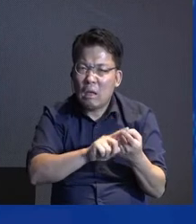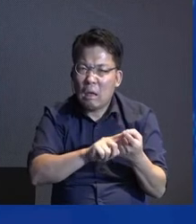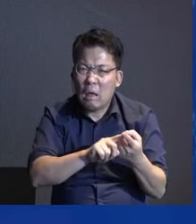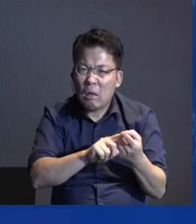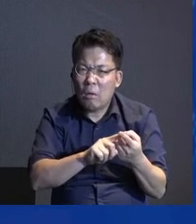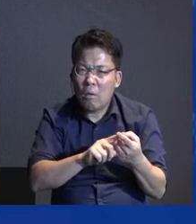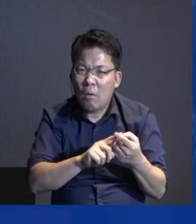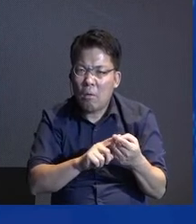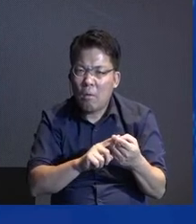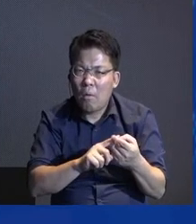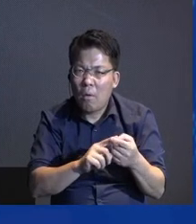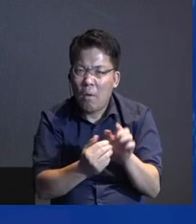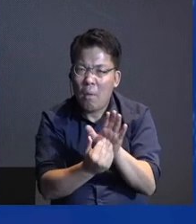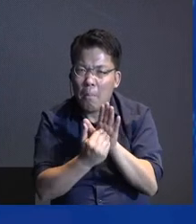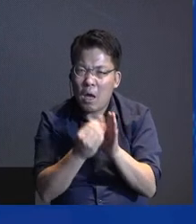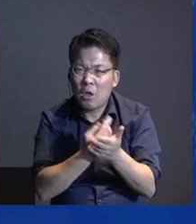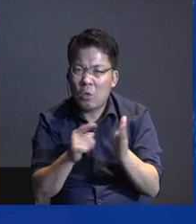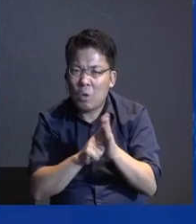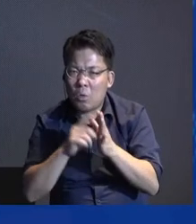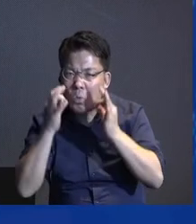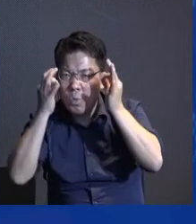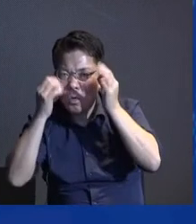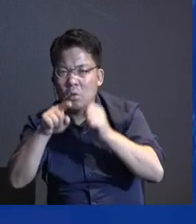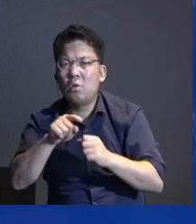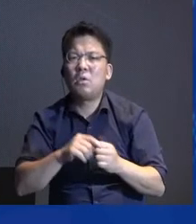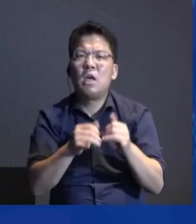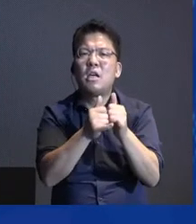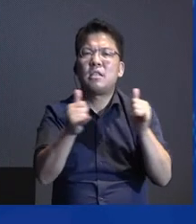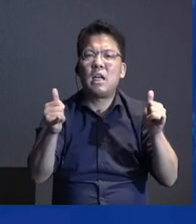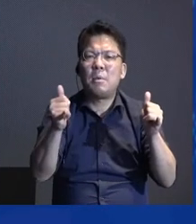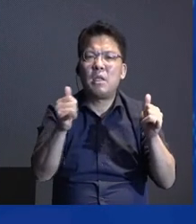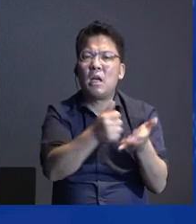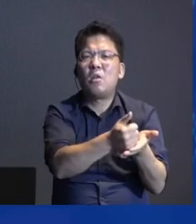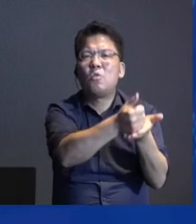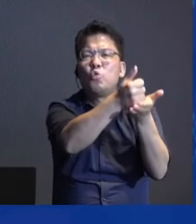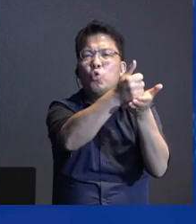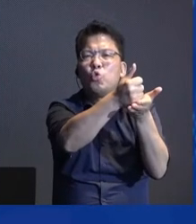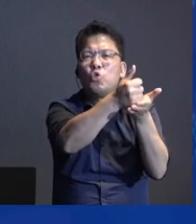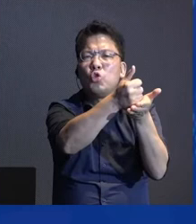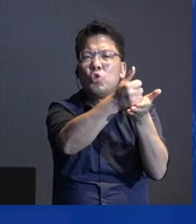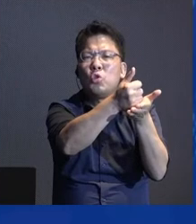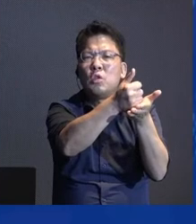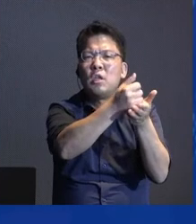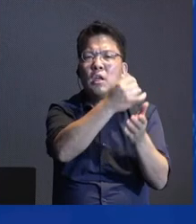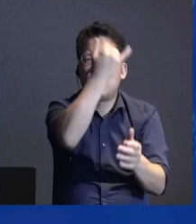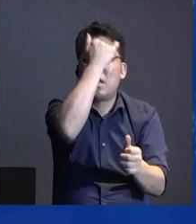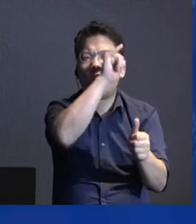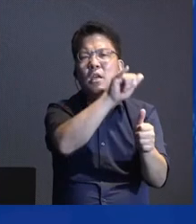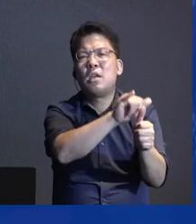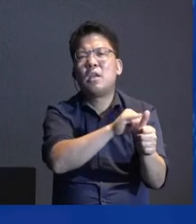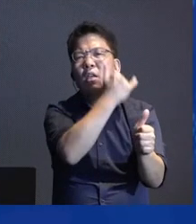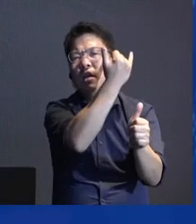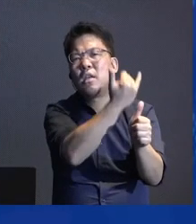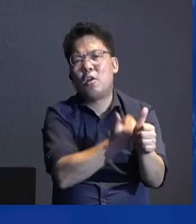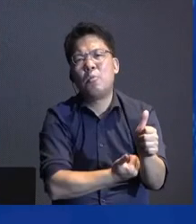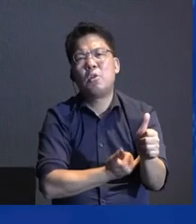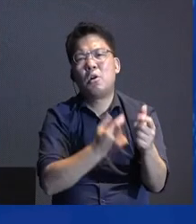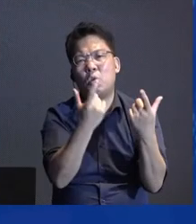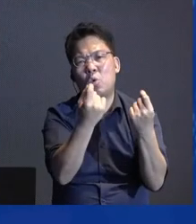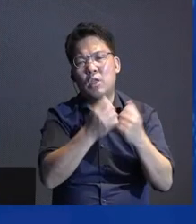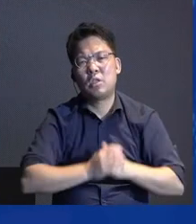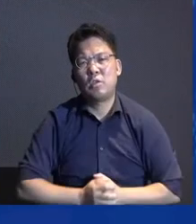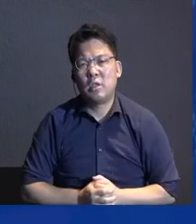when you try the bodyboard that you want to try while feeling pain, which do you think was fun before you go to